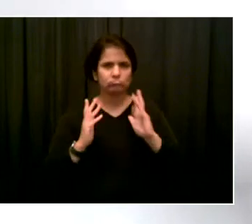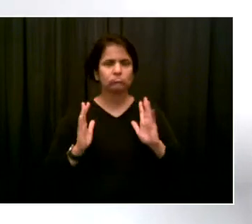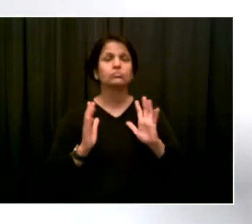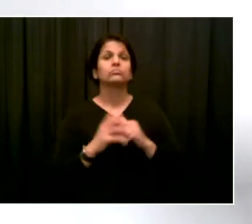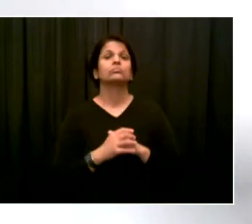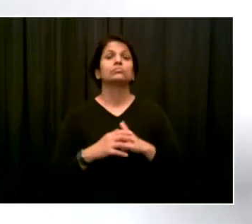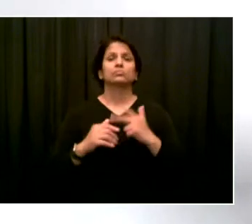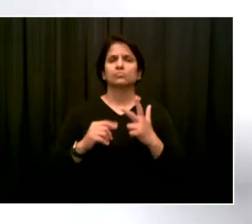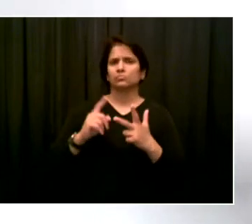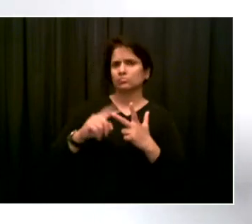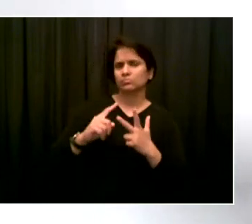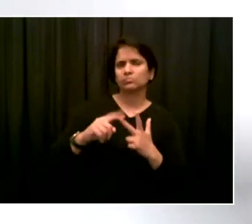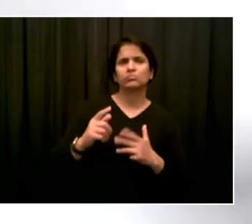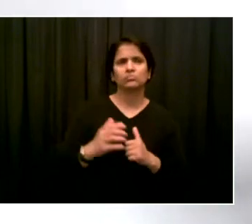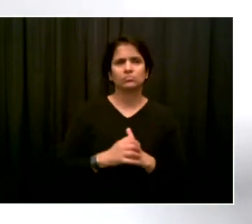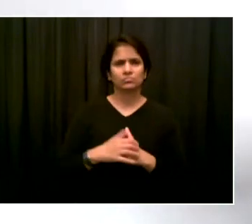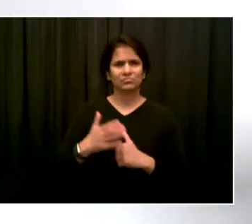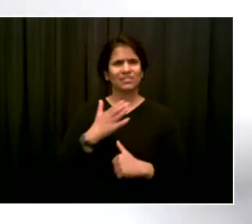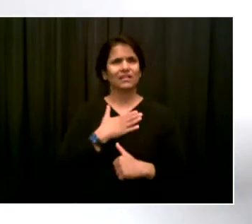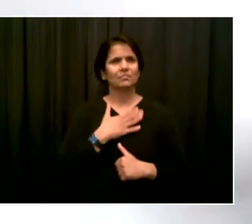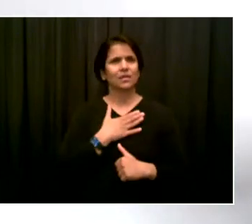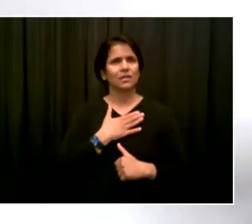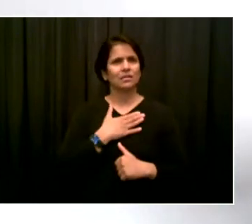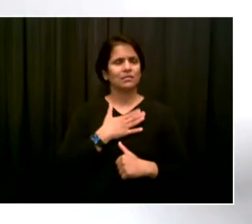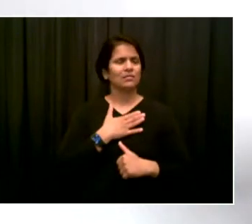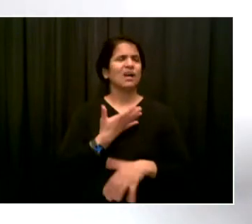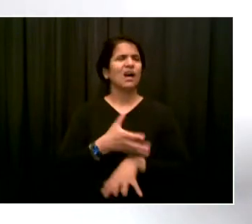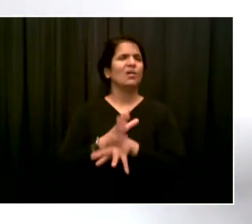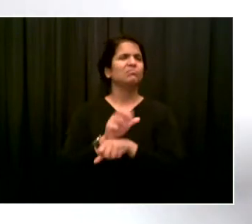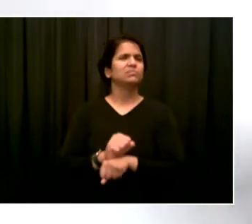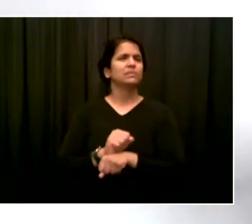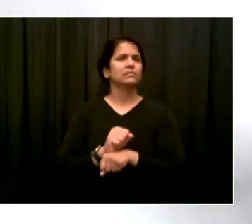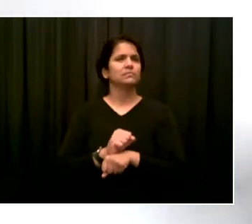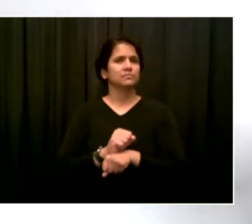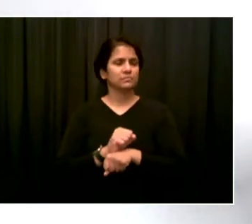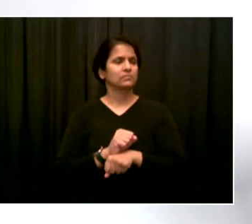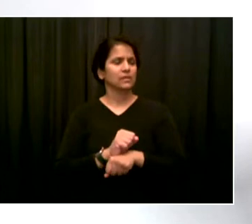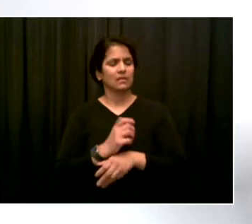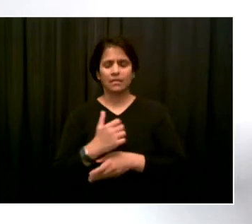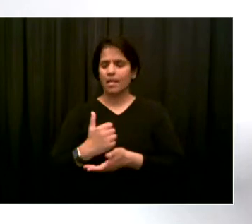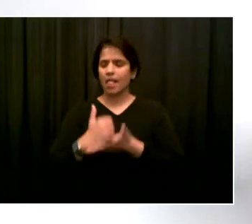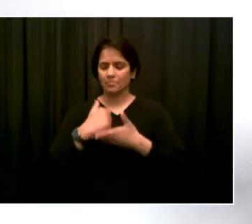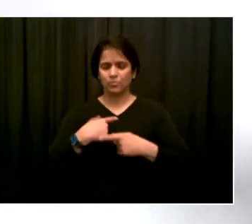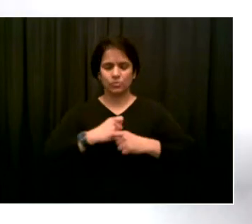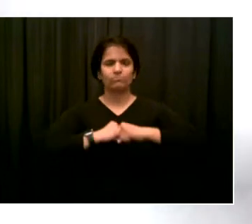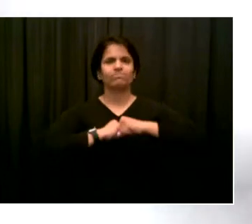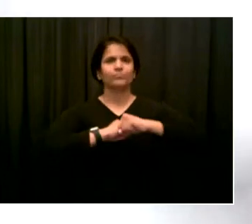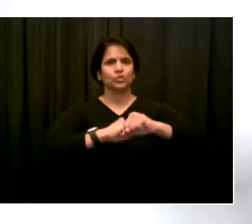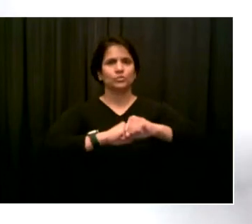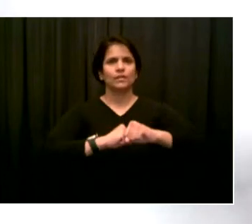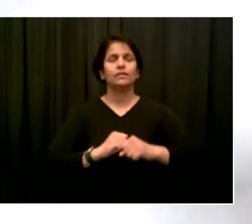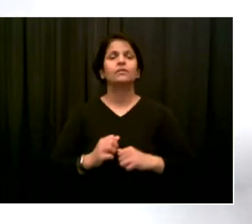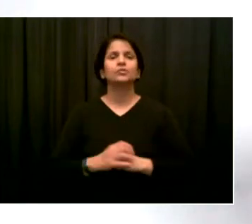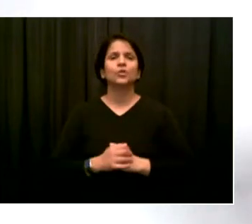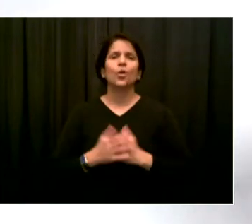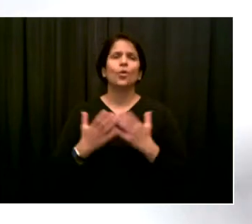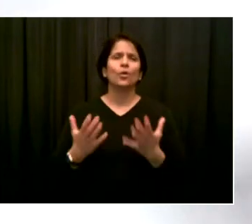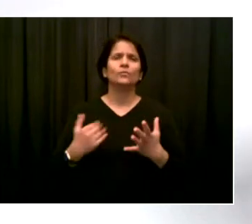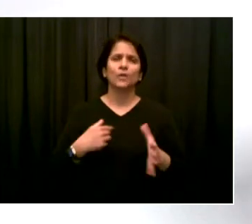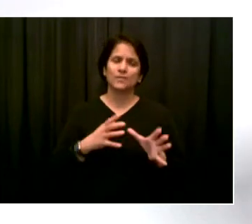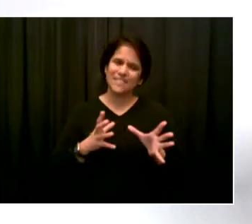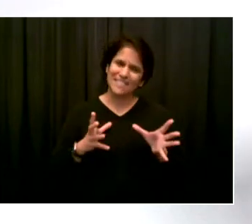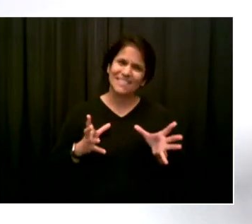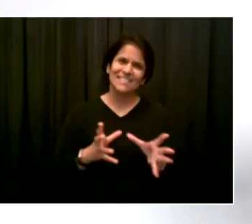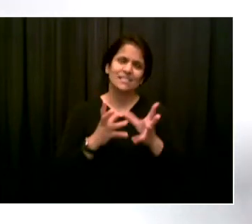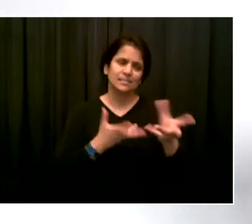that protected them through this horrible year. We're doing a lot of work talking to people.